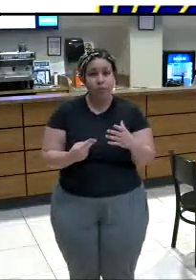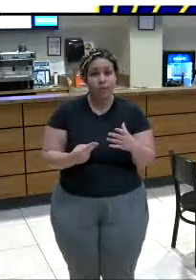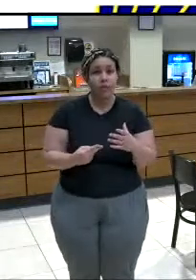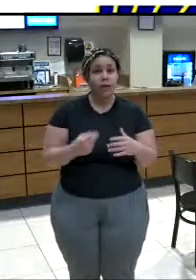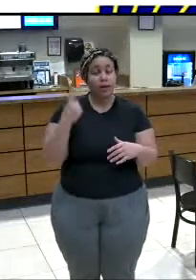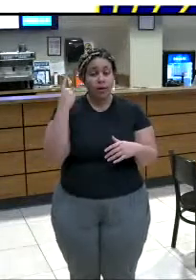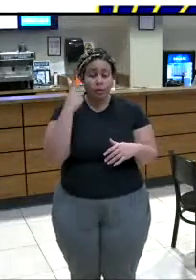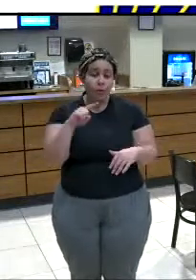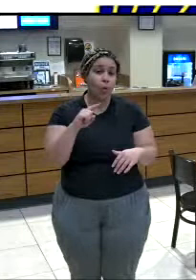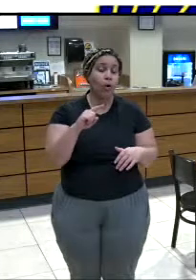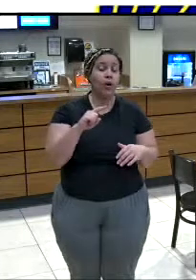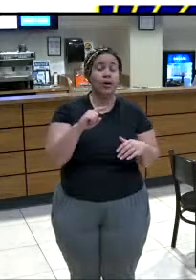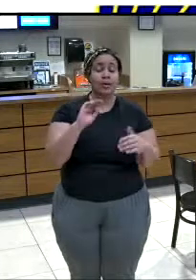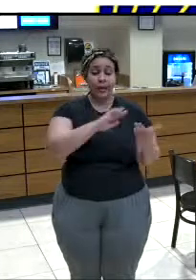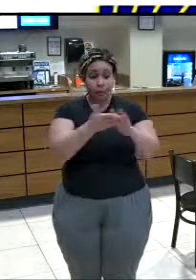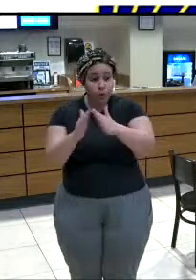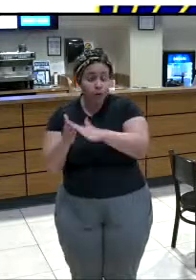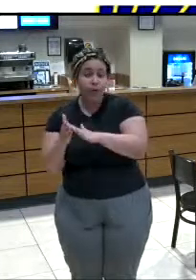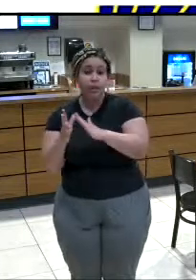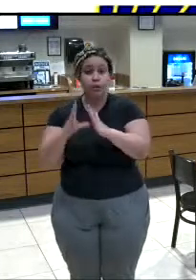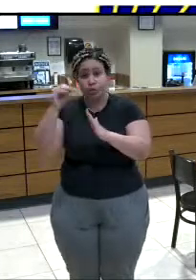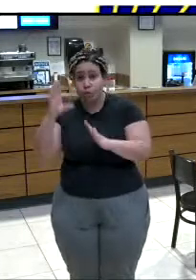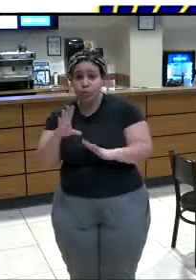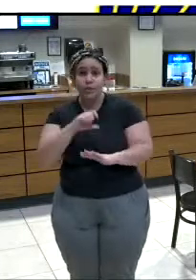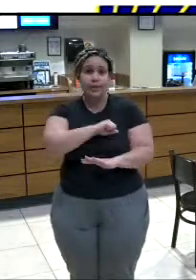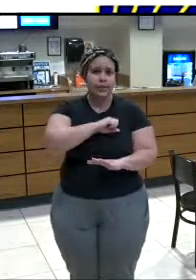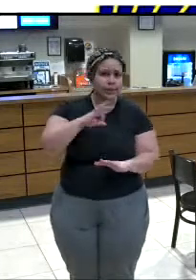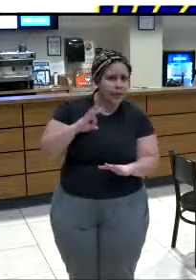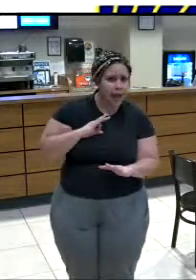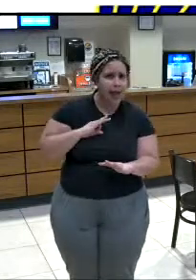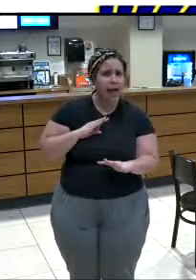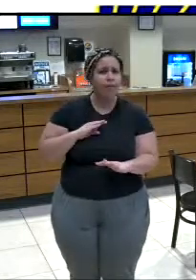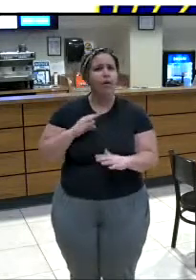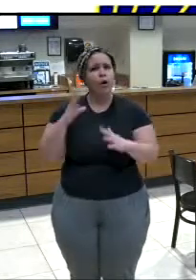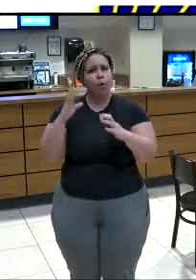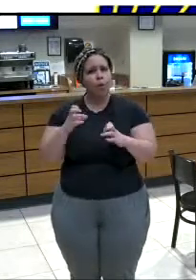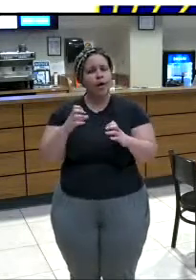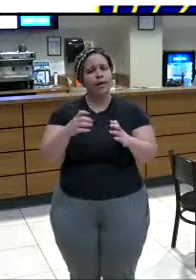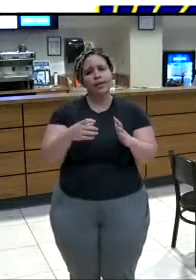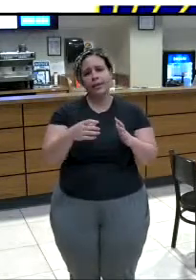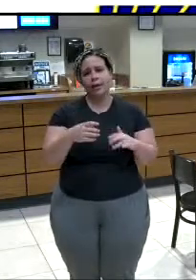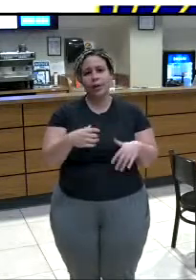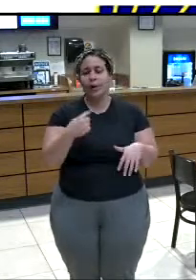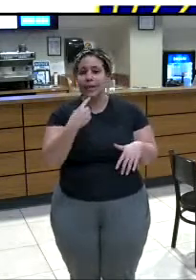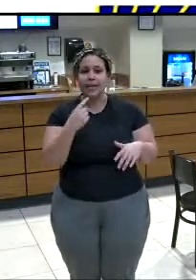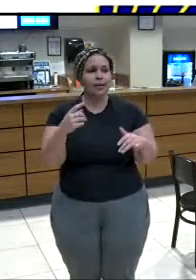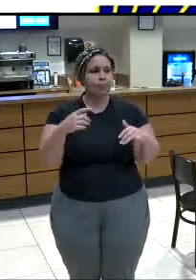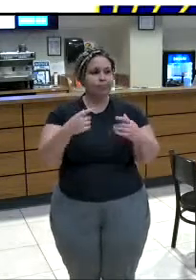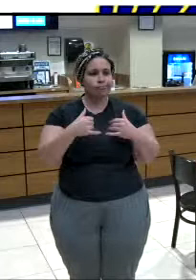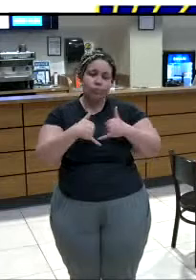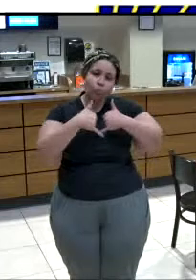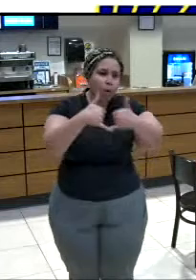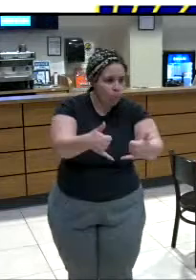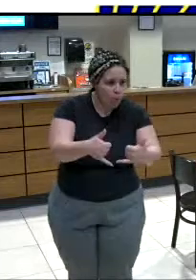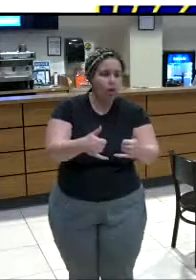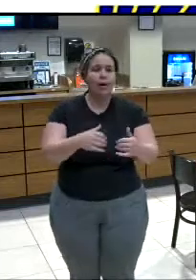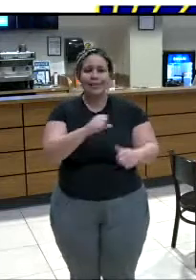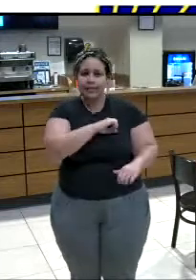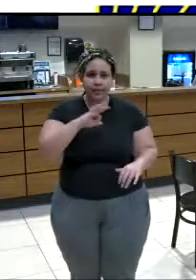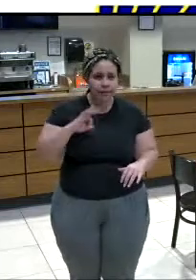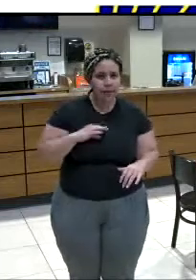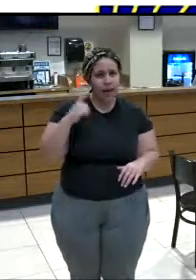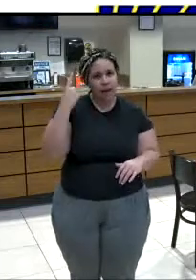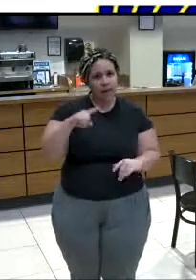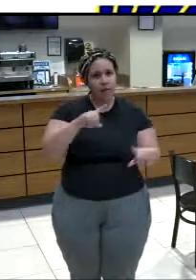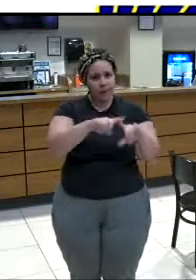staff. We want to acknowledge and celebrate progress, and we also want to course correct when that is appropriate. We thought that this